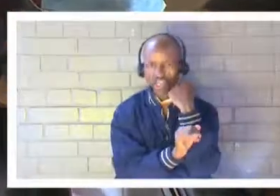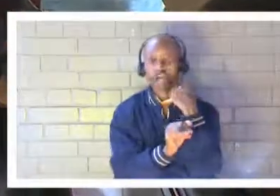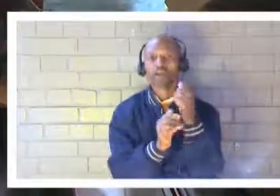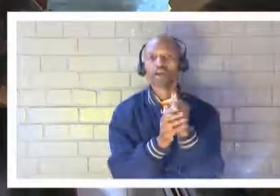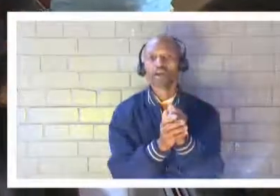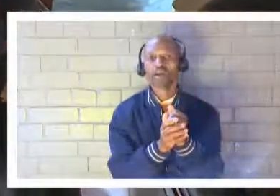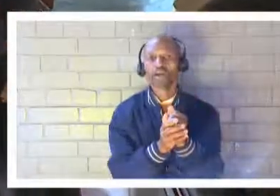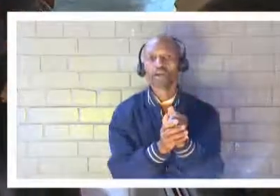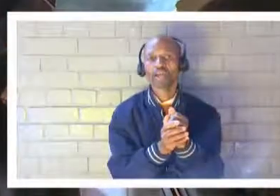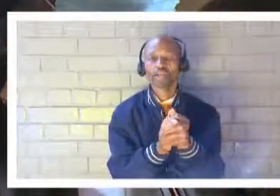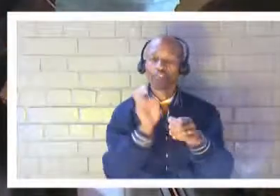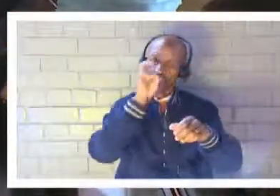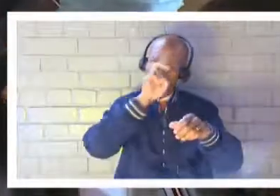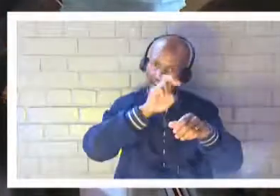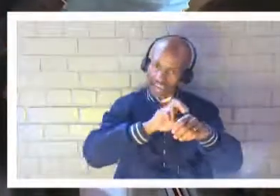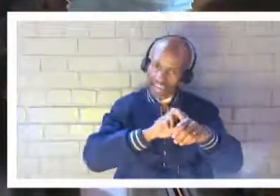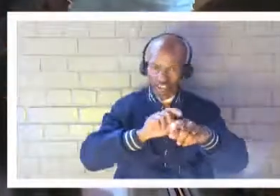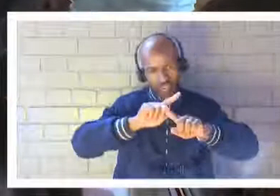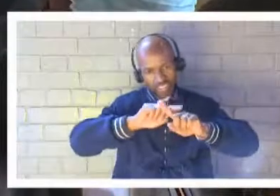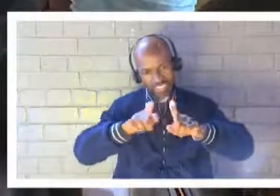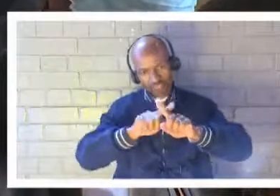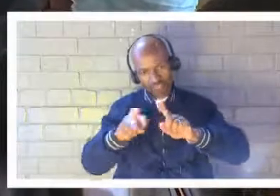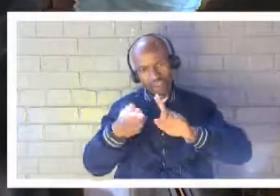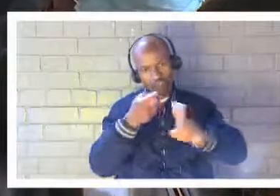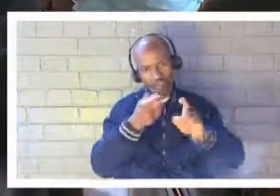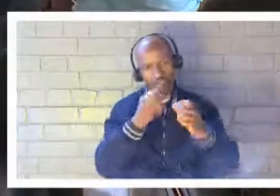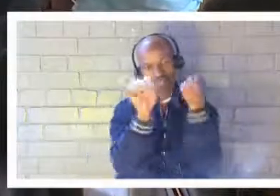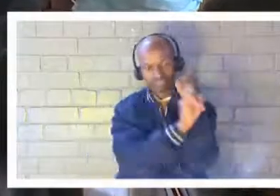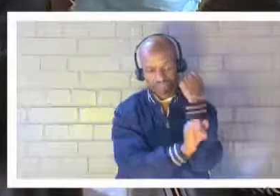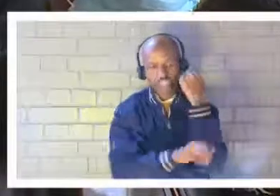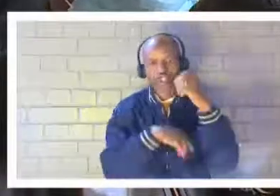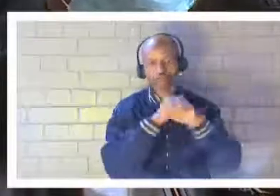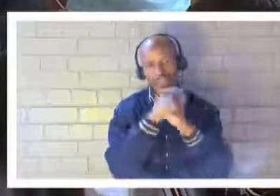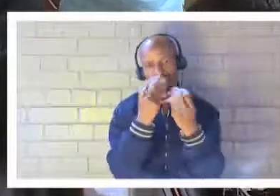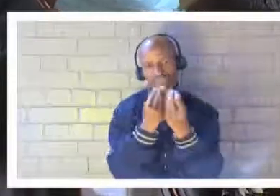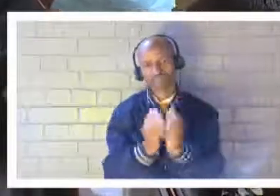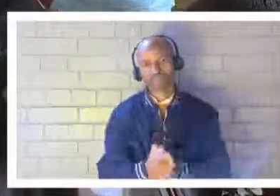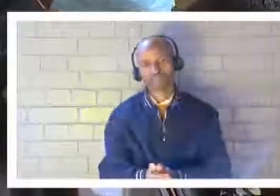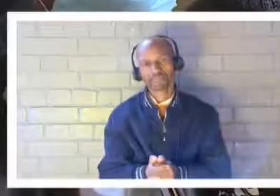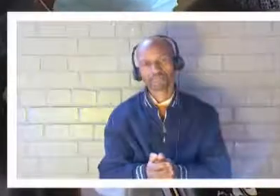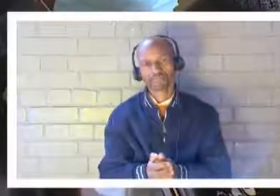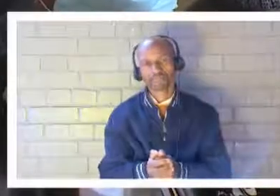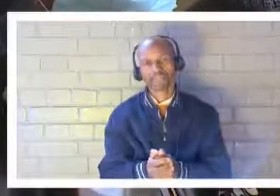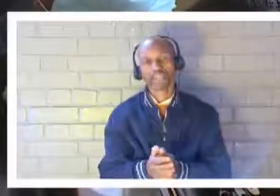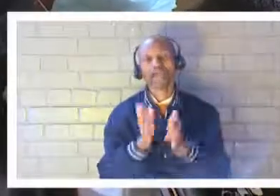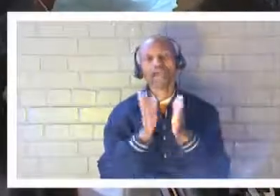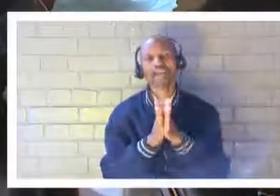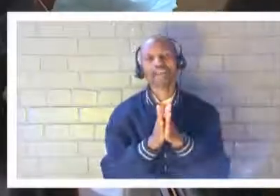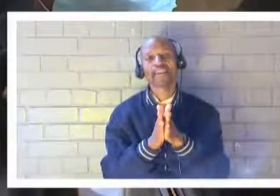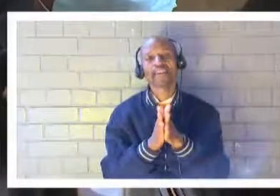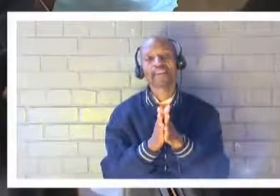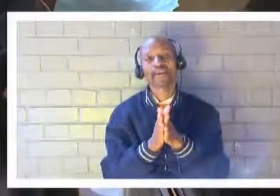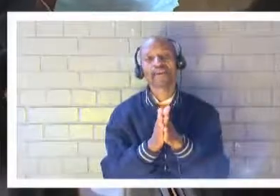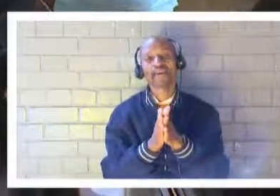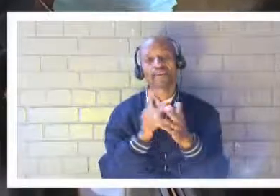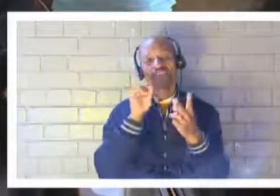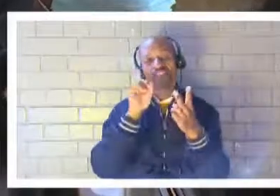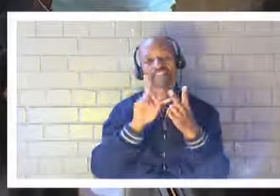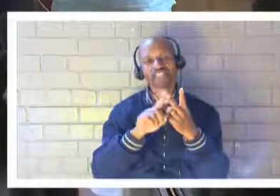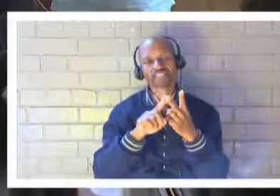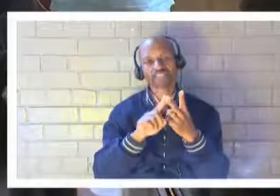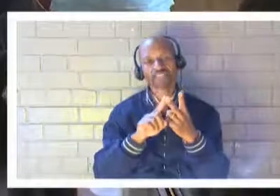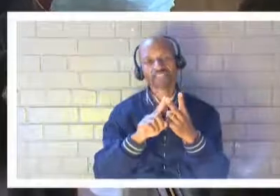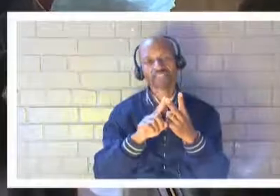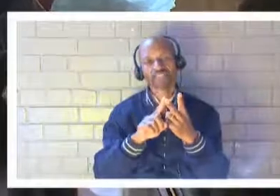because the needs differ from institution to institution. And then the second thing